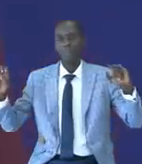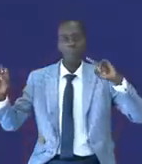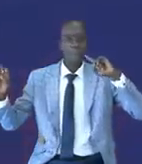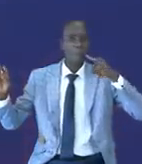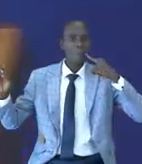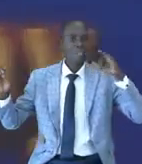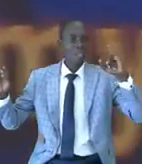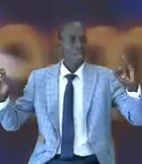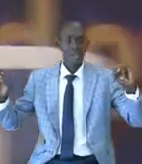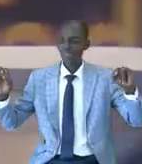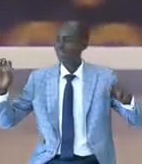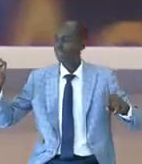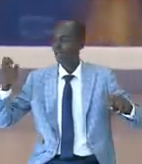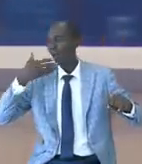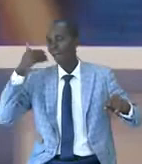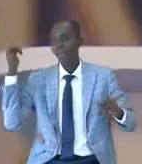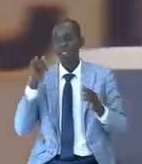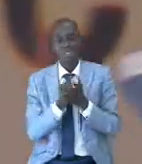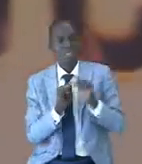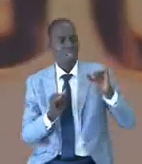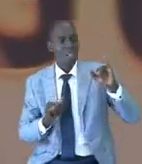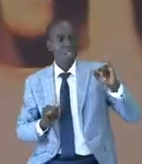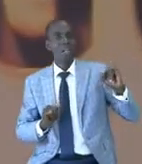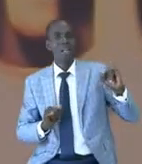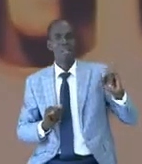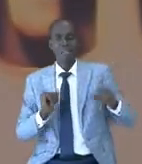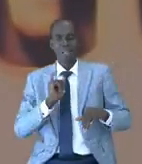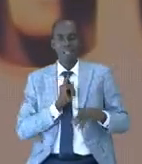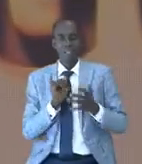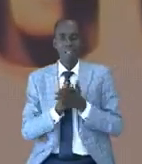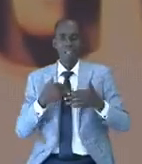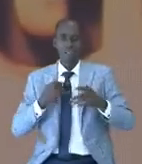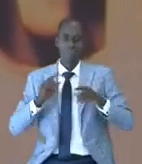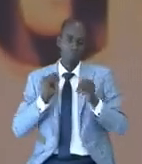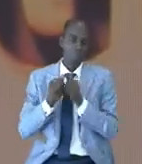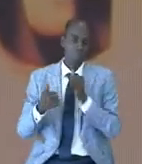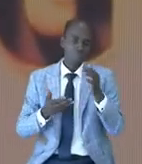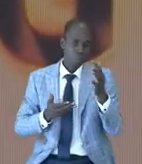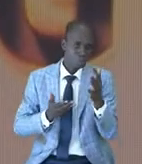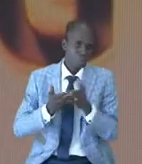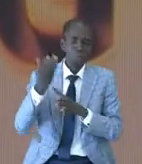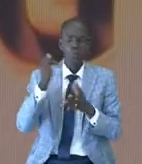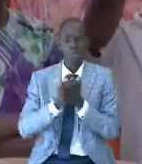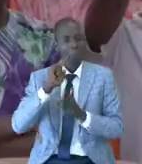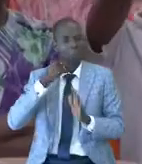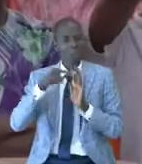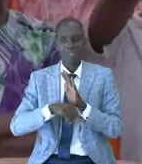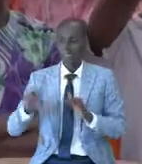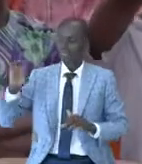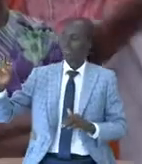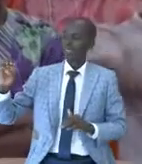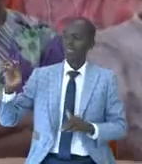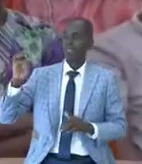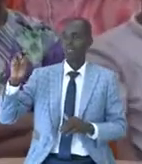I, the eye that has gone through the bitterness of life, Emmanuel will come to your life. Yeah.